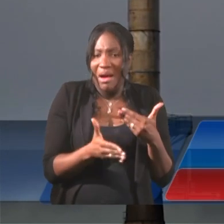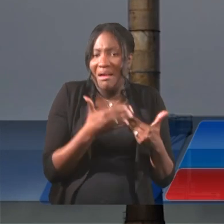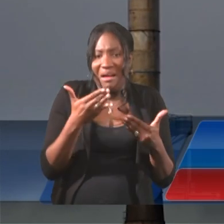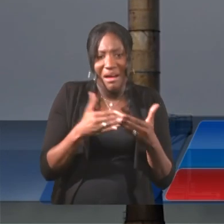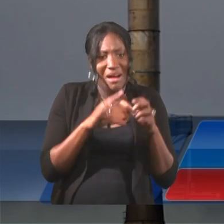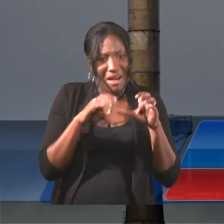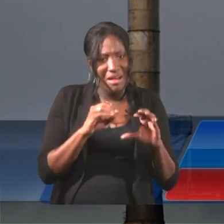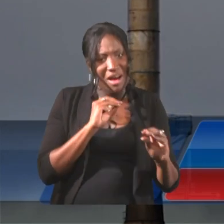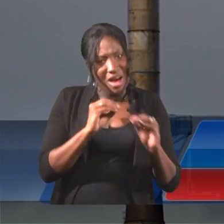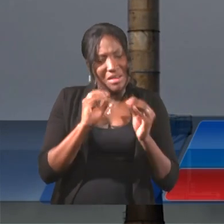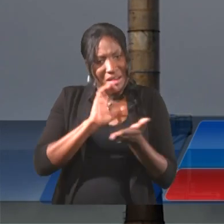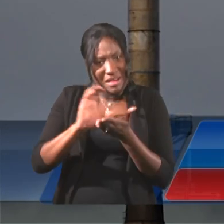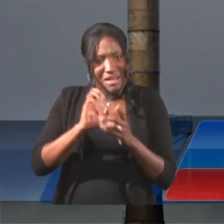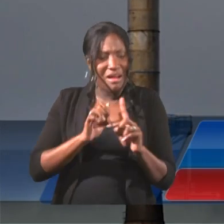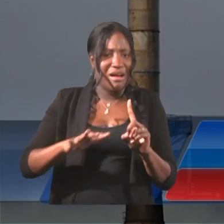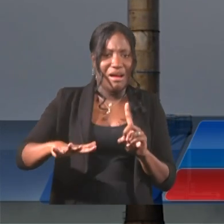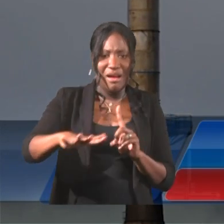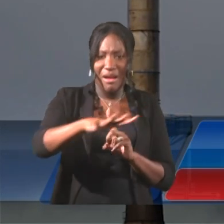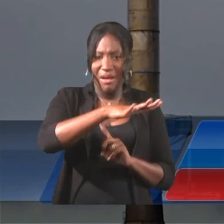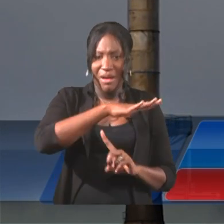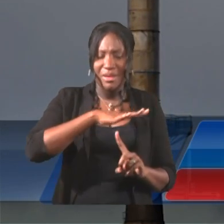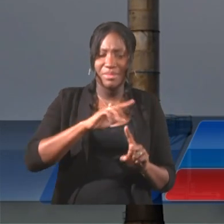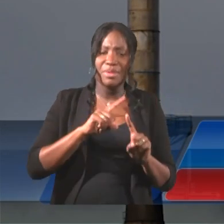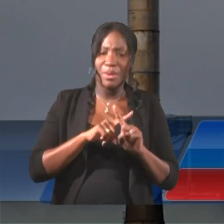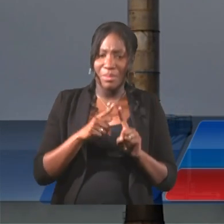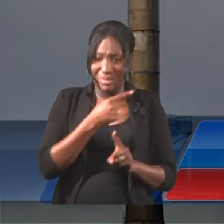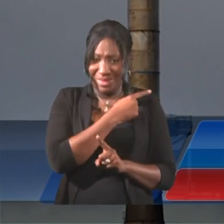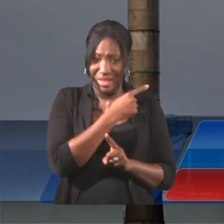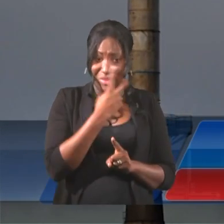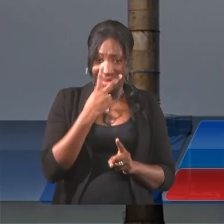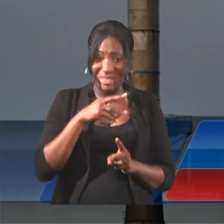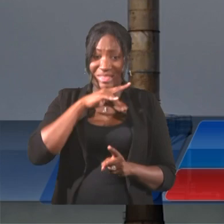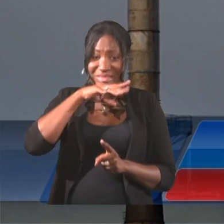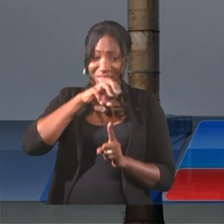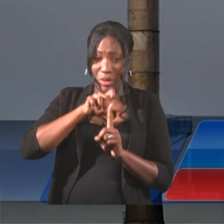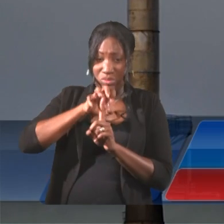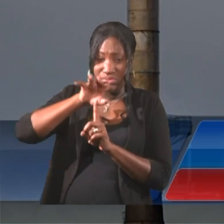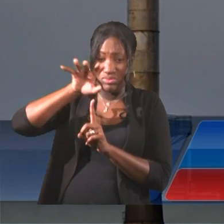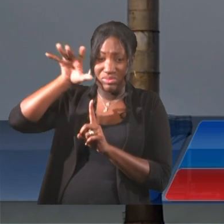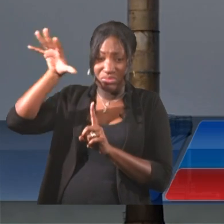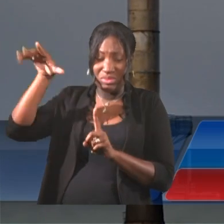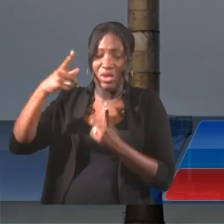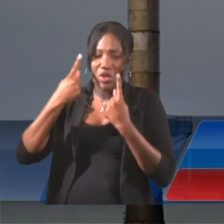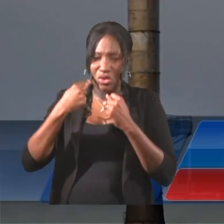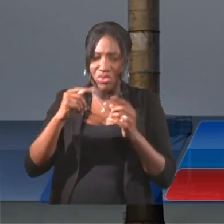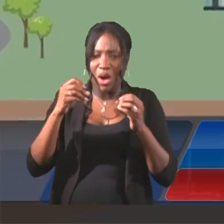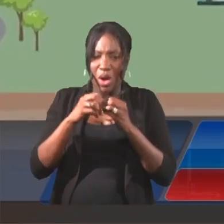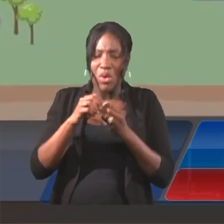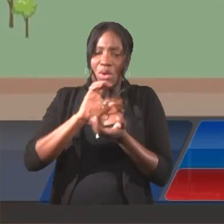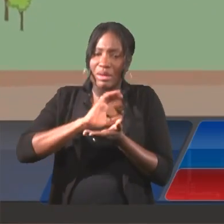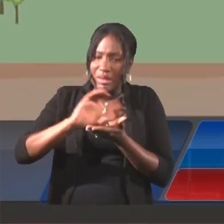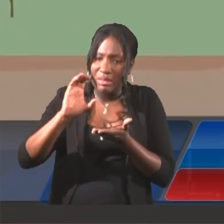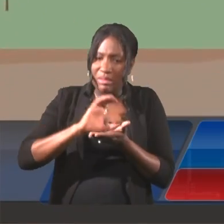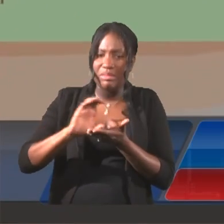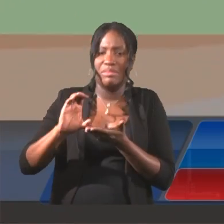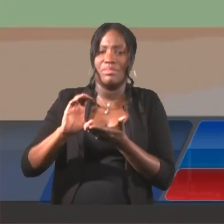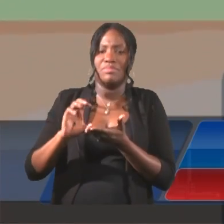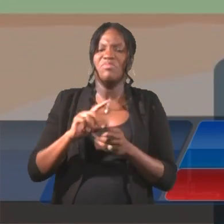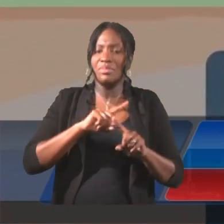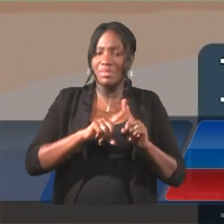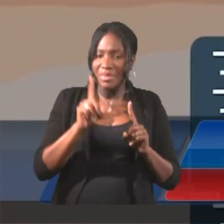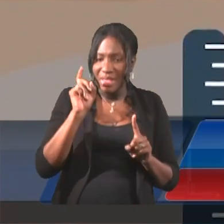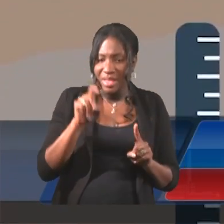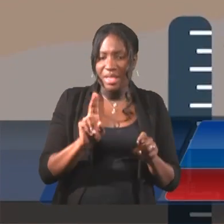need to reduce greenhouse gas emissions and therefore carbon capture and storage comes in. But what is it? It is a combination